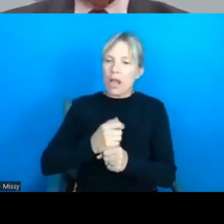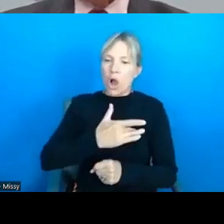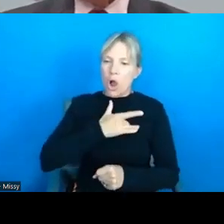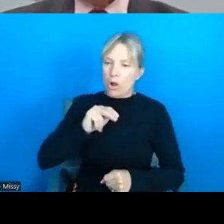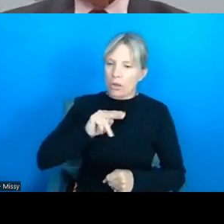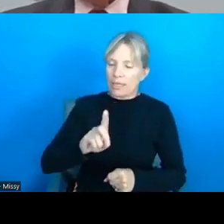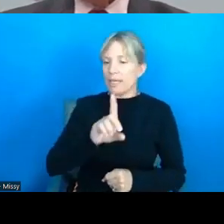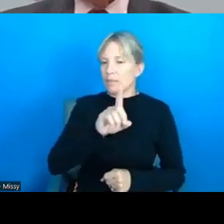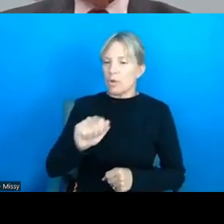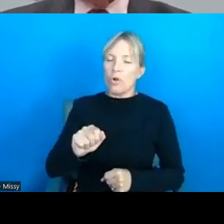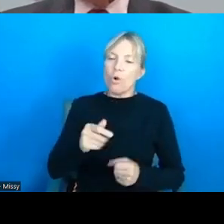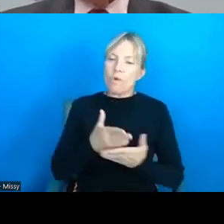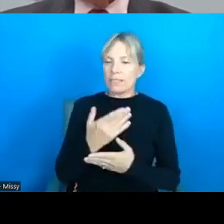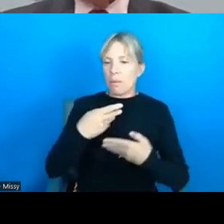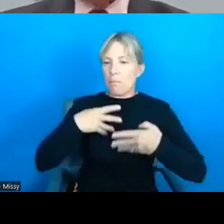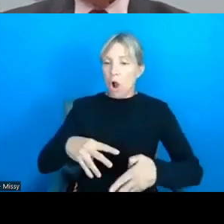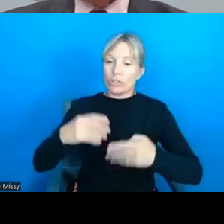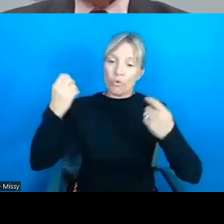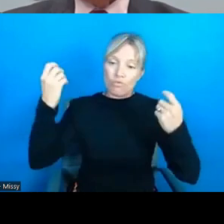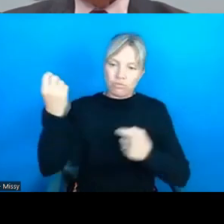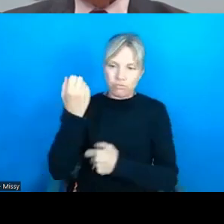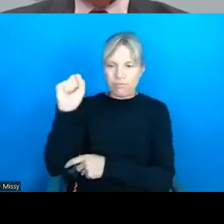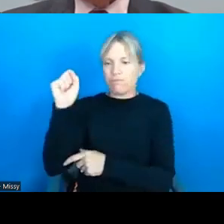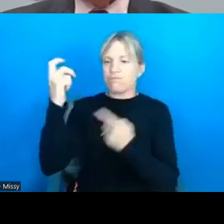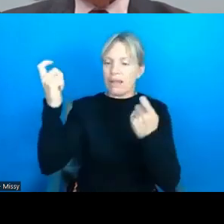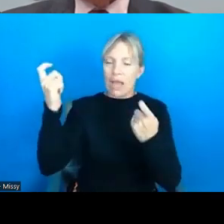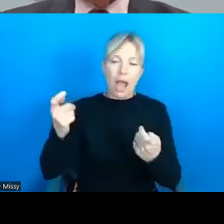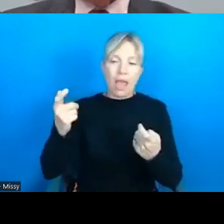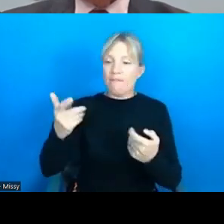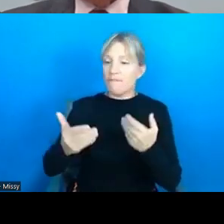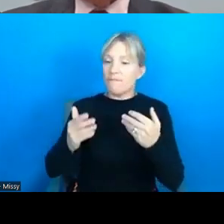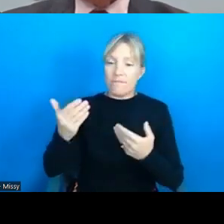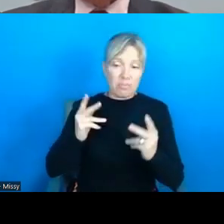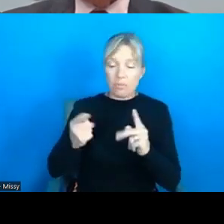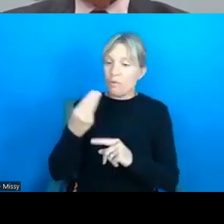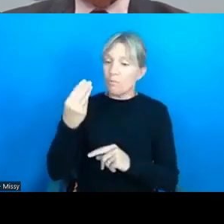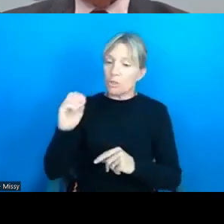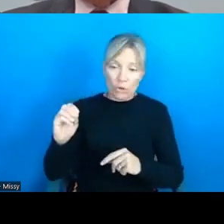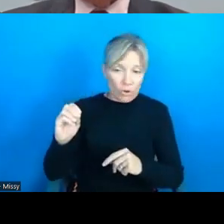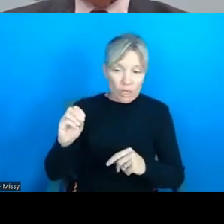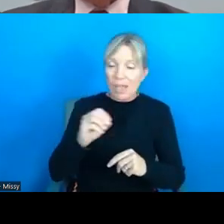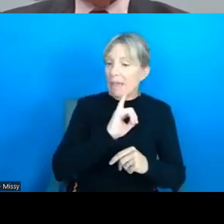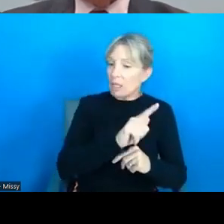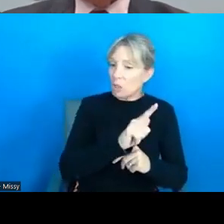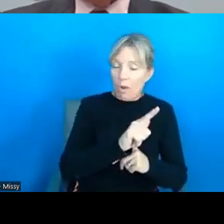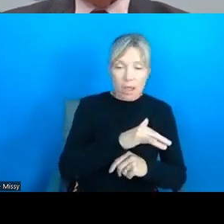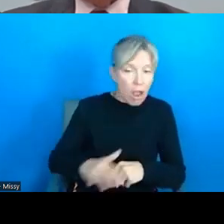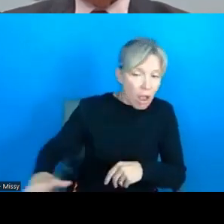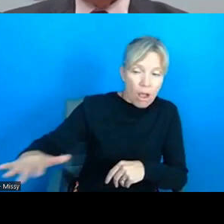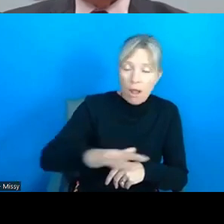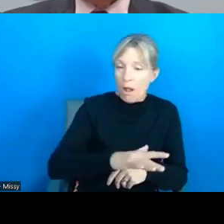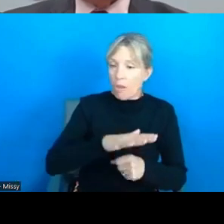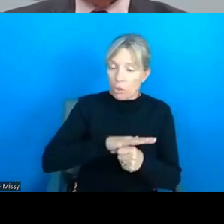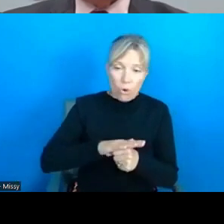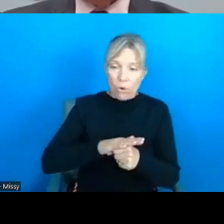Disability Rights March and Rally. And I invited people from Missouri and Illinois, all the local disability rights focus groups, and some